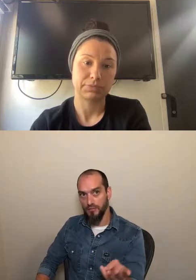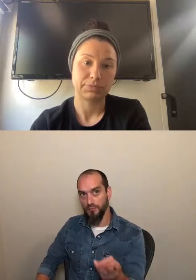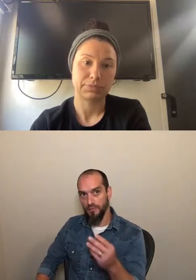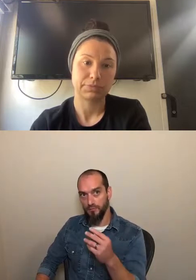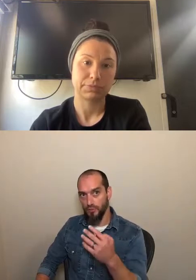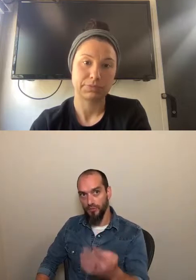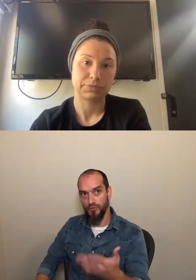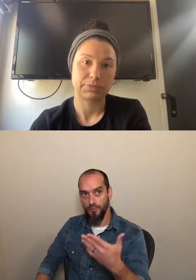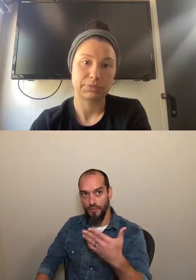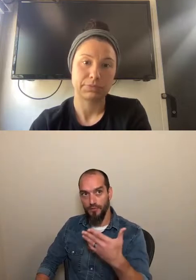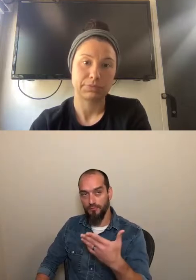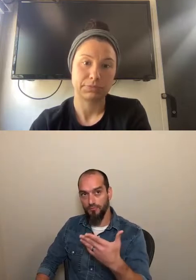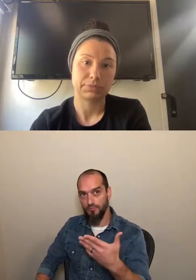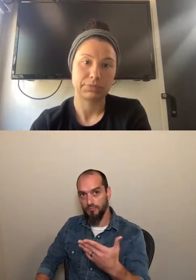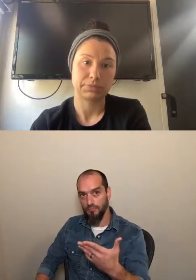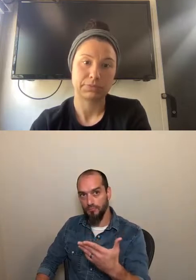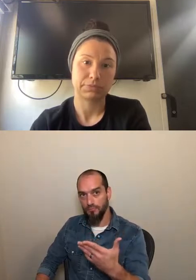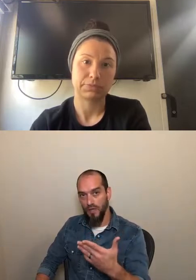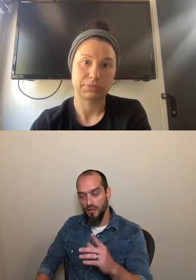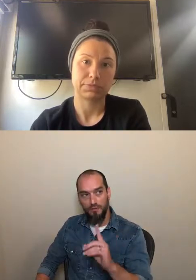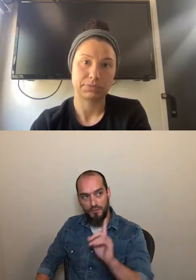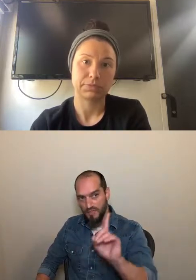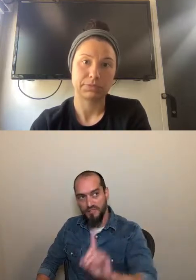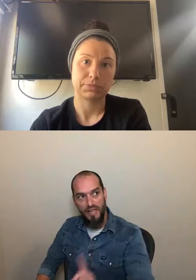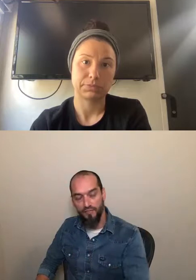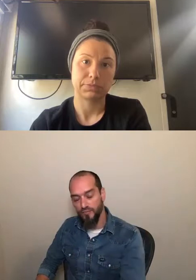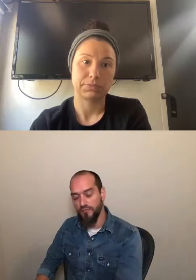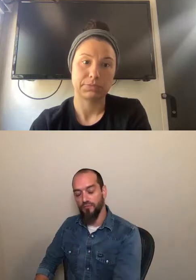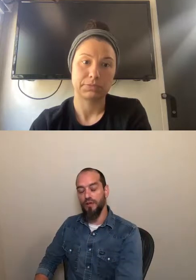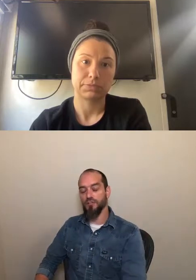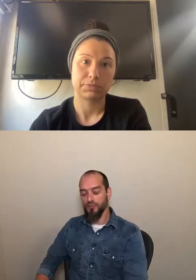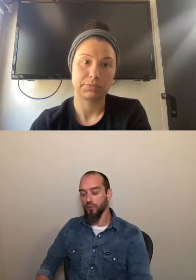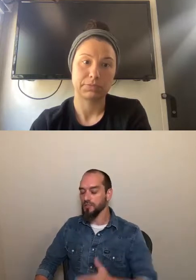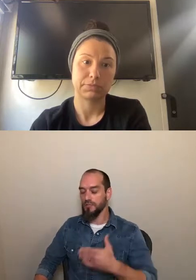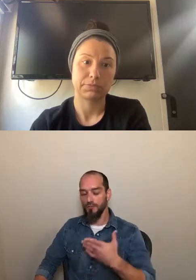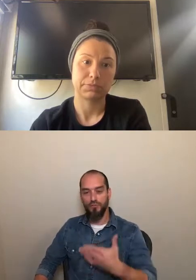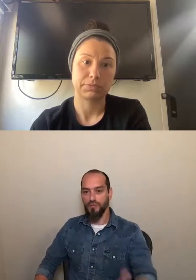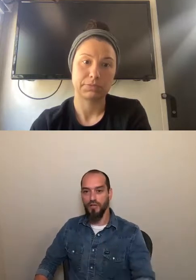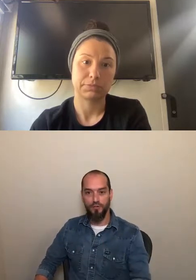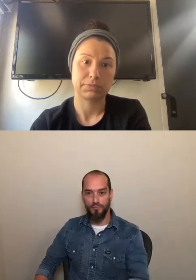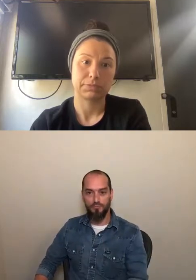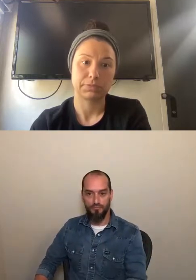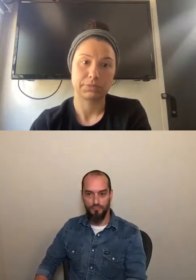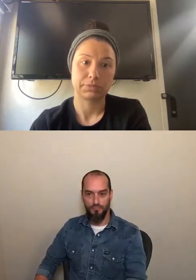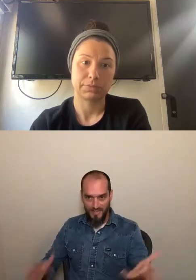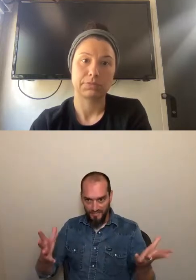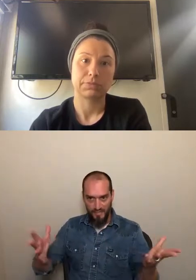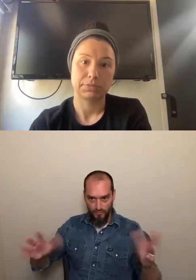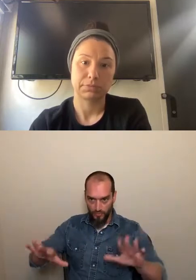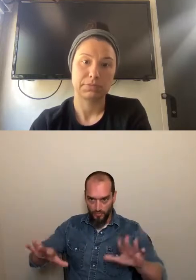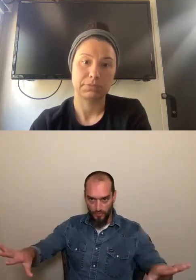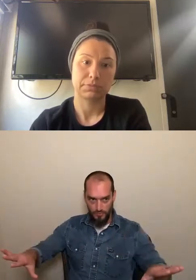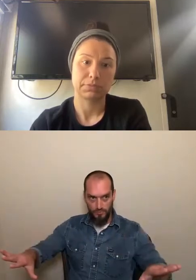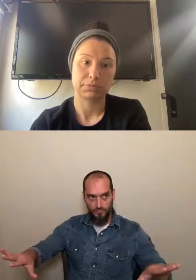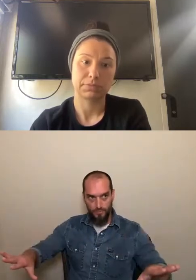Stachybotrys cotyledonum, Trichoderma. To this day, I've never found a source of Fusarium isolated